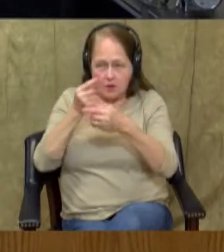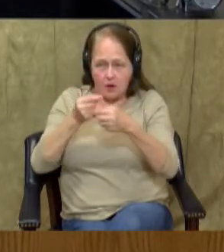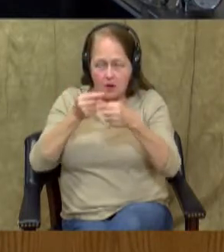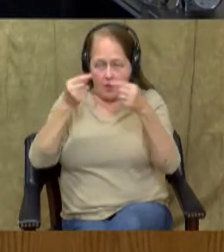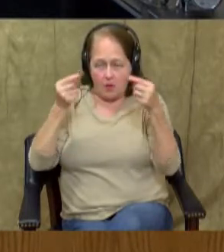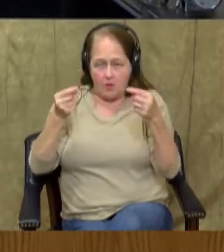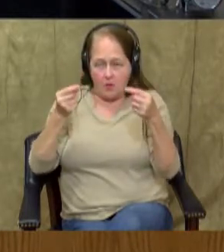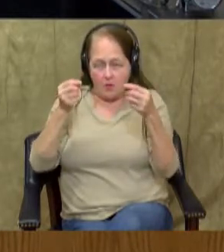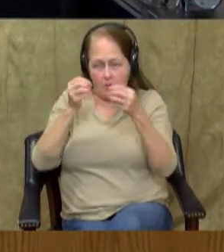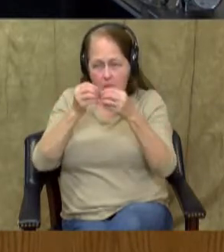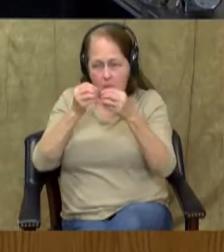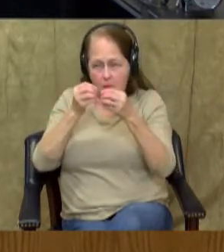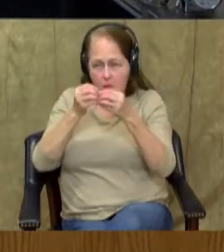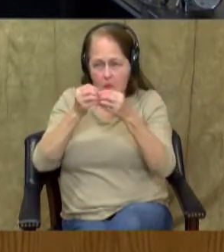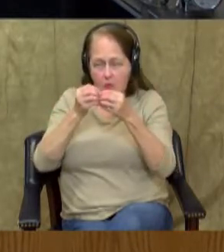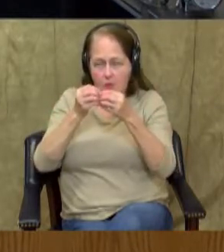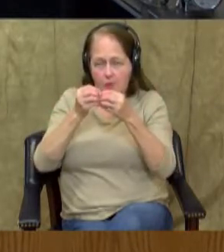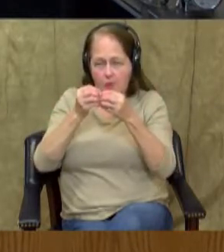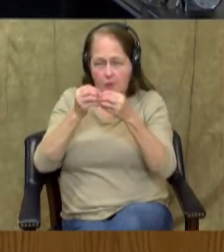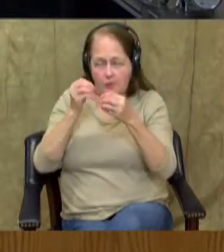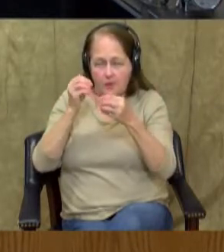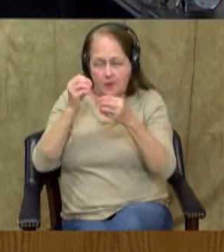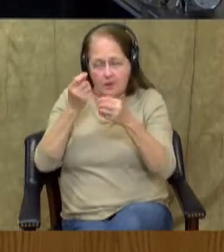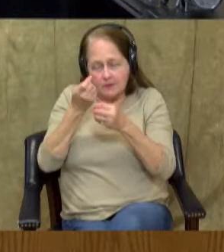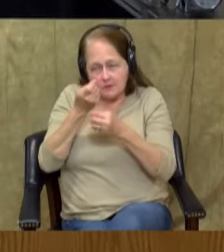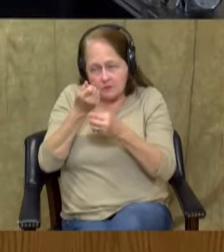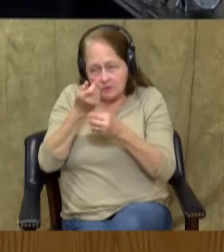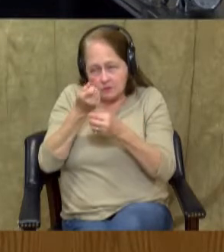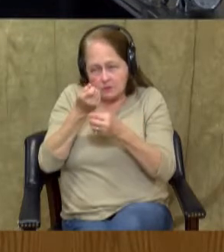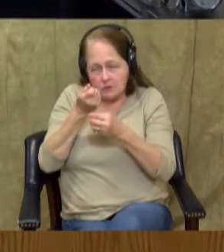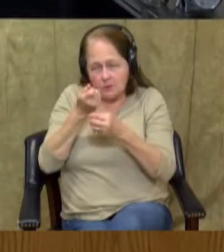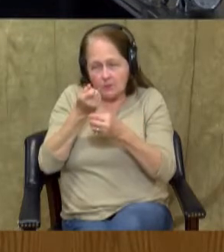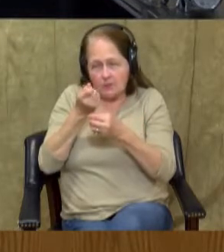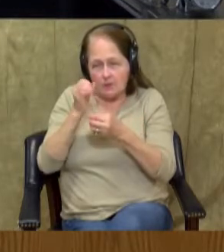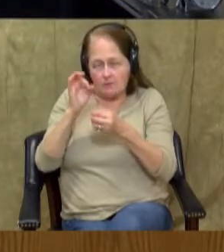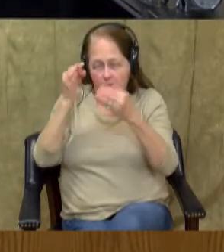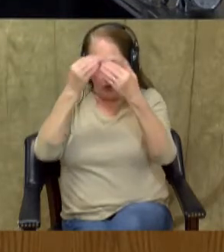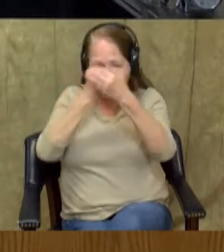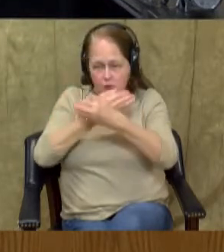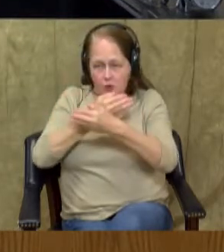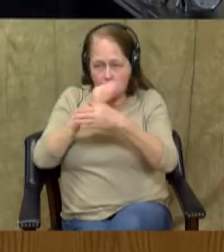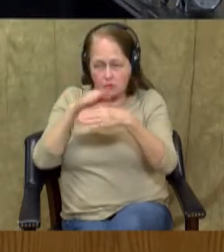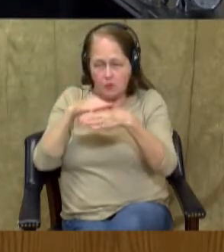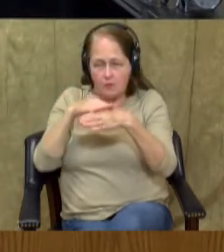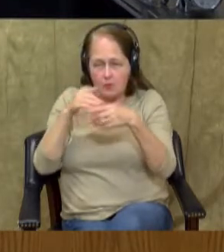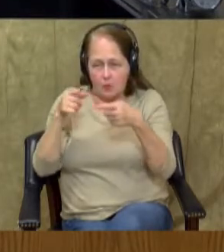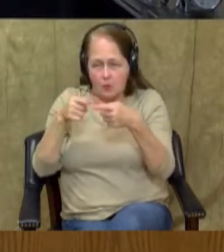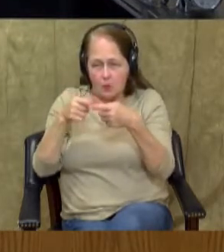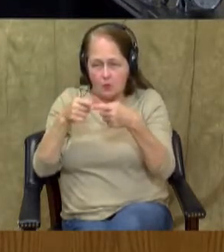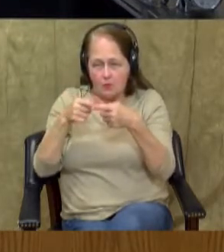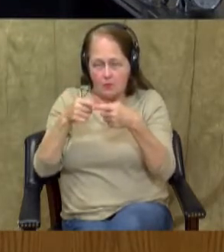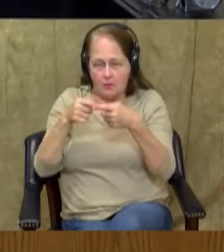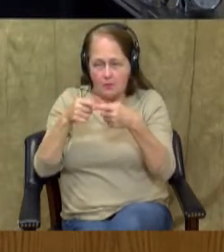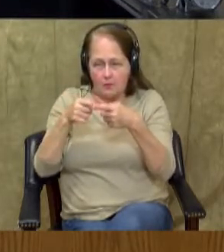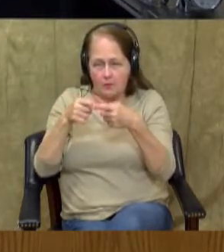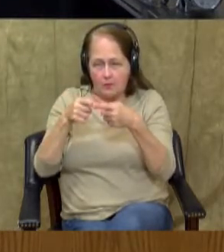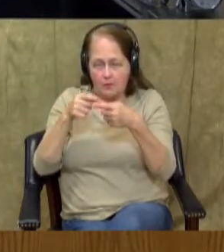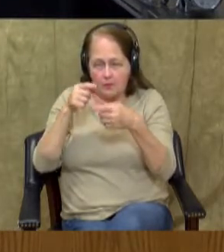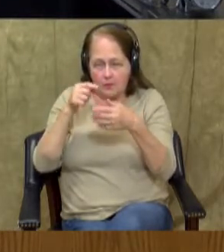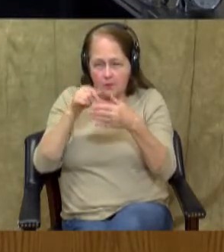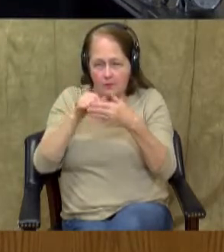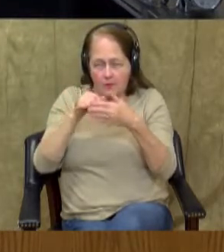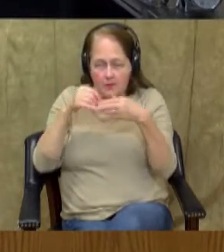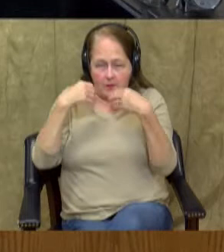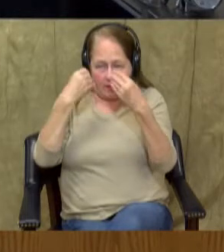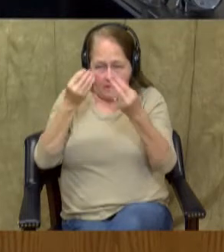where we have more of the lit portion and then just a tiny sliver of darkness on the corner. So I want to pose